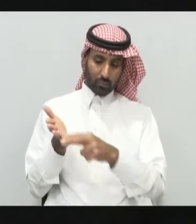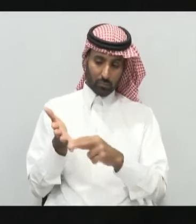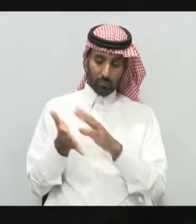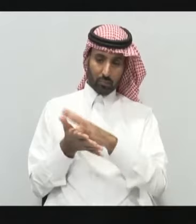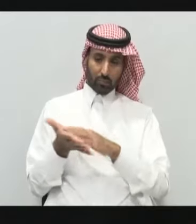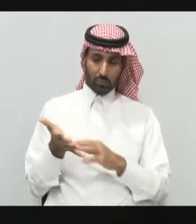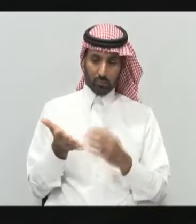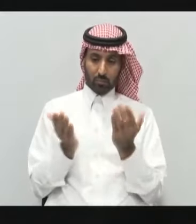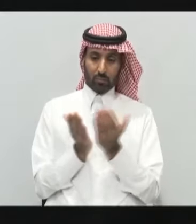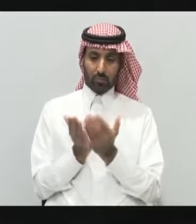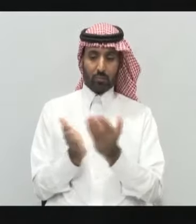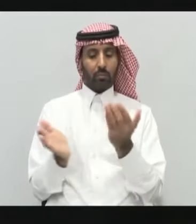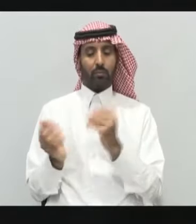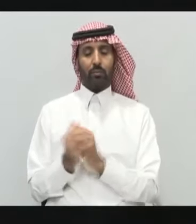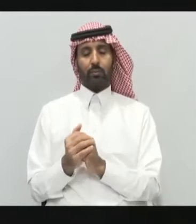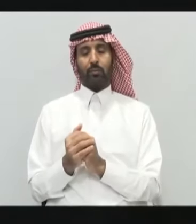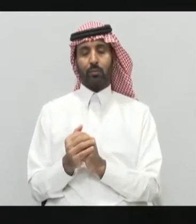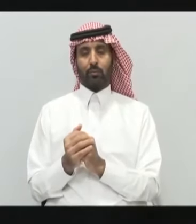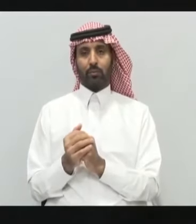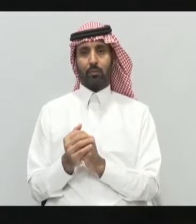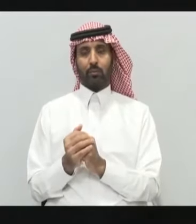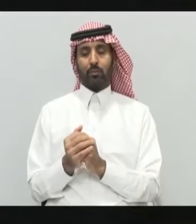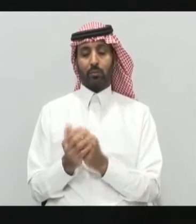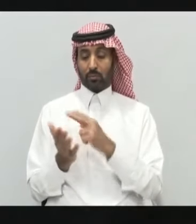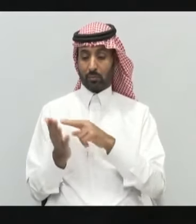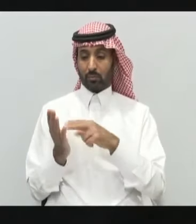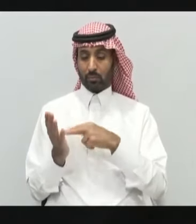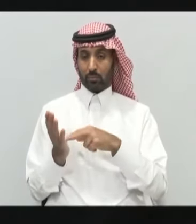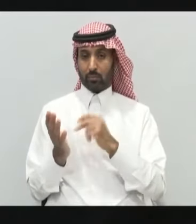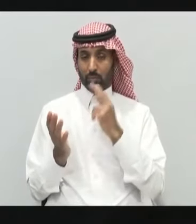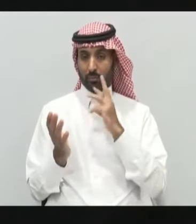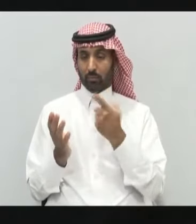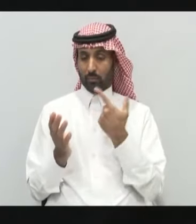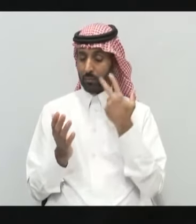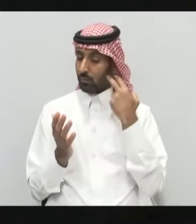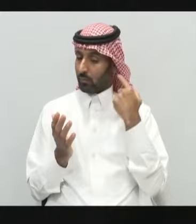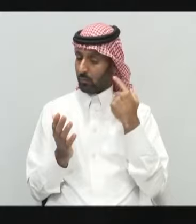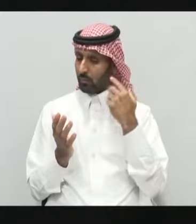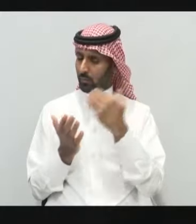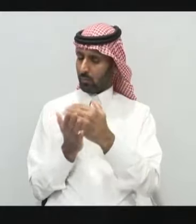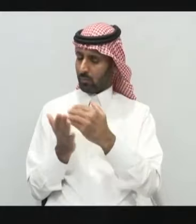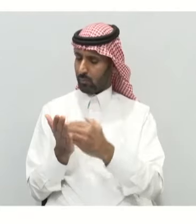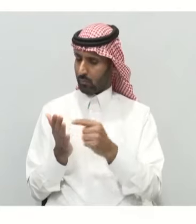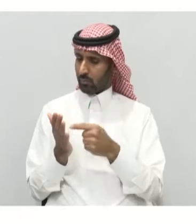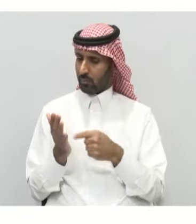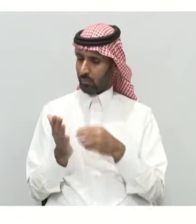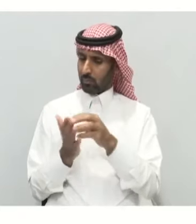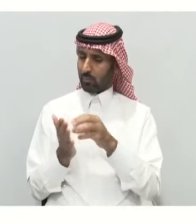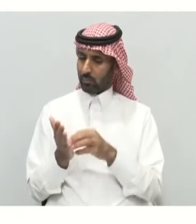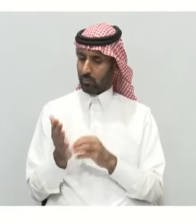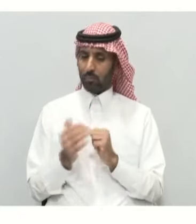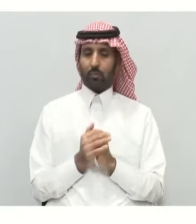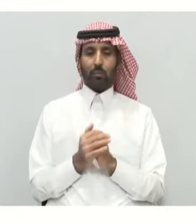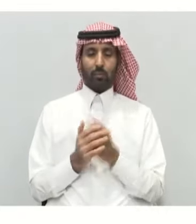his schedule of the school. So let's read this schedule and try to elicit some information. So as you can